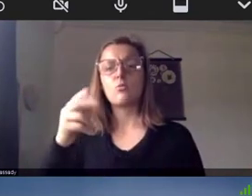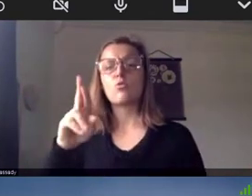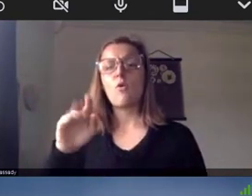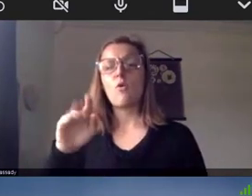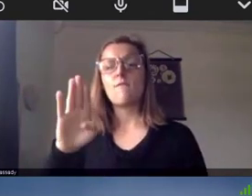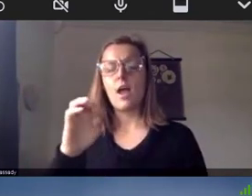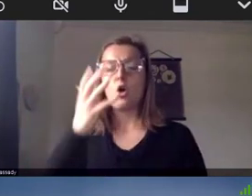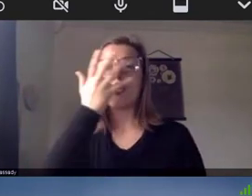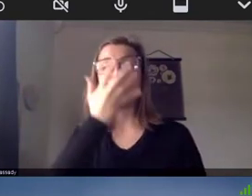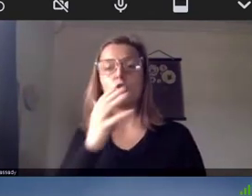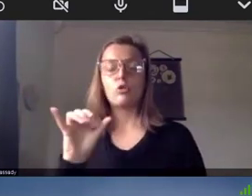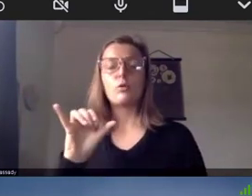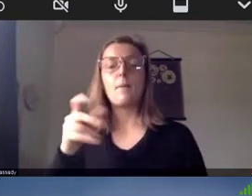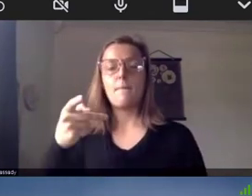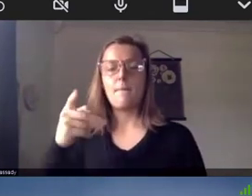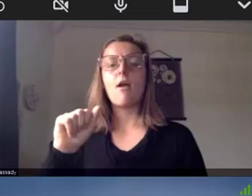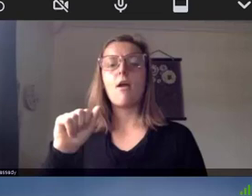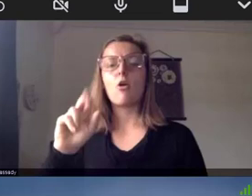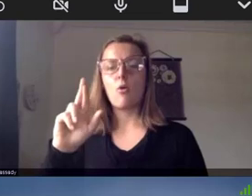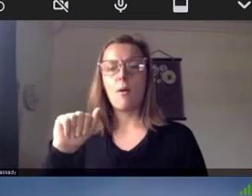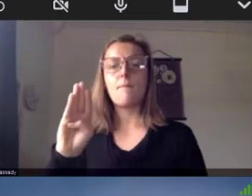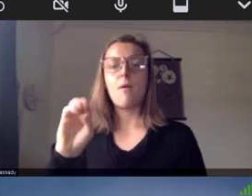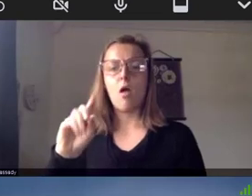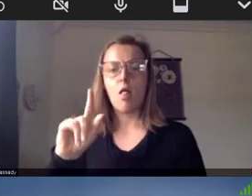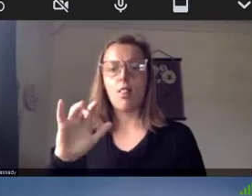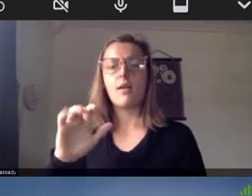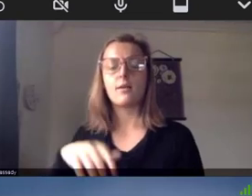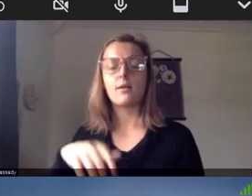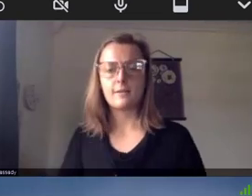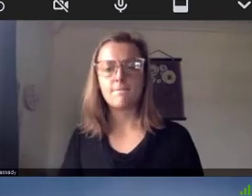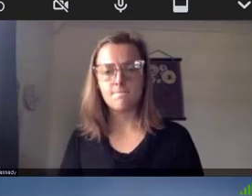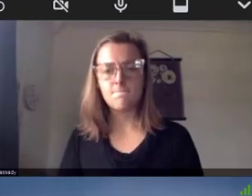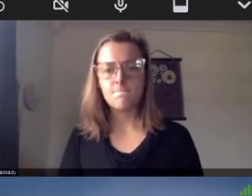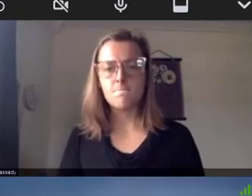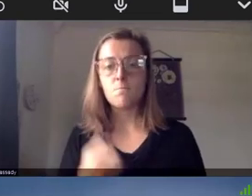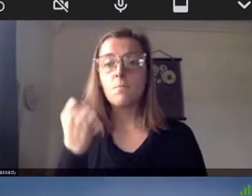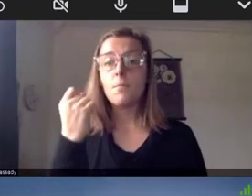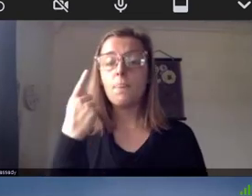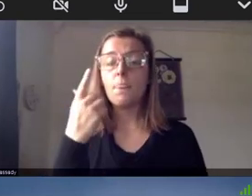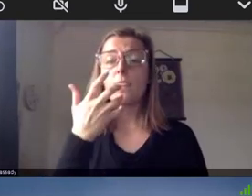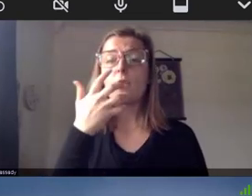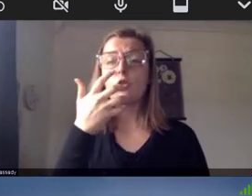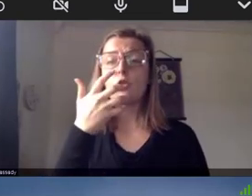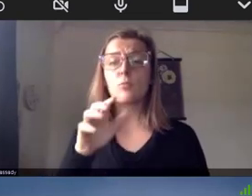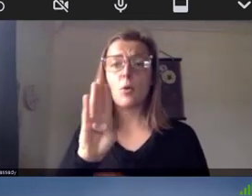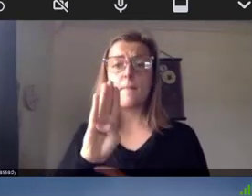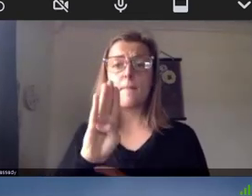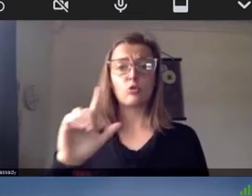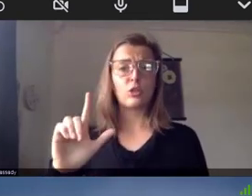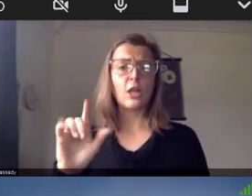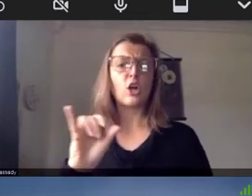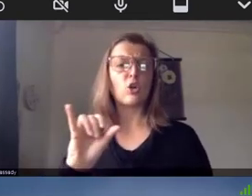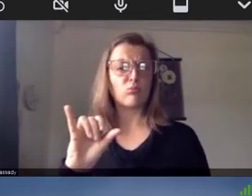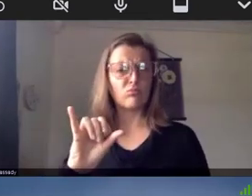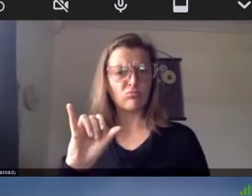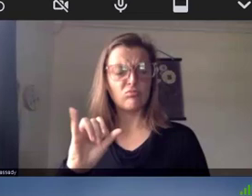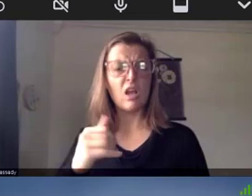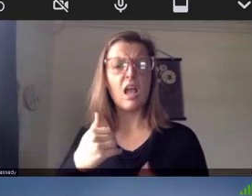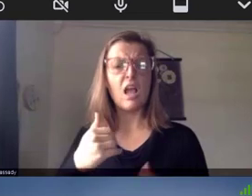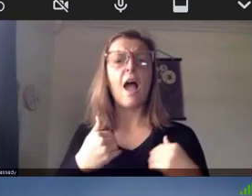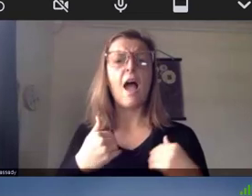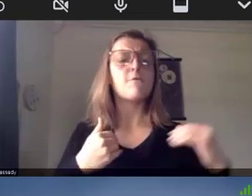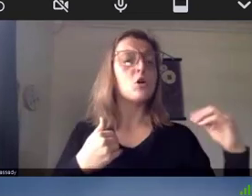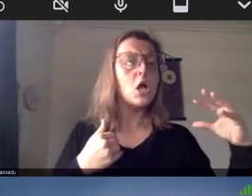Thermal boundary layers are kind of the same, where there's still an entrance region and then a fully developed region. You'll get different temperature